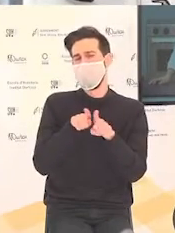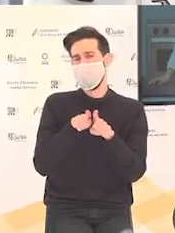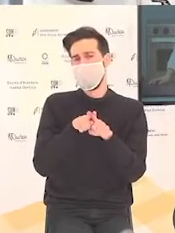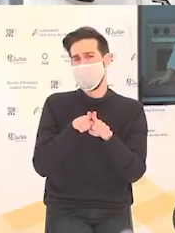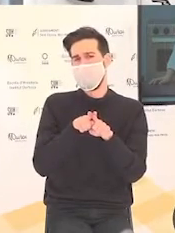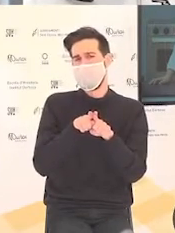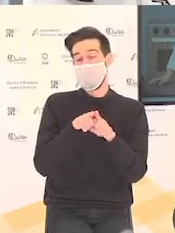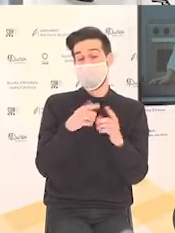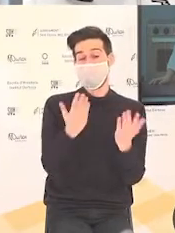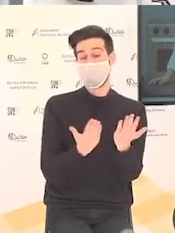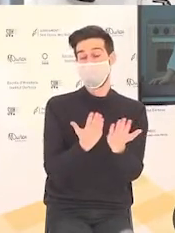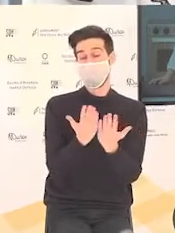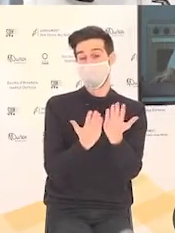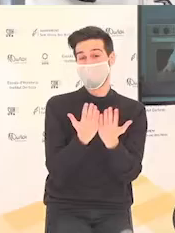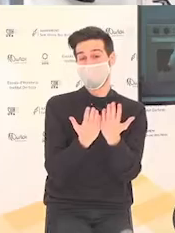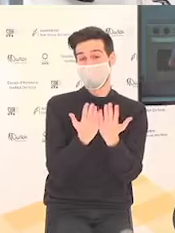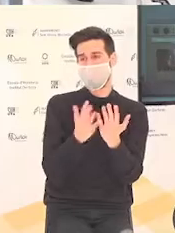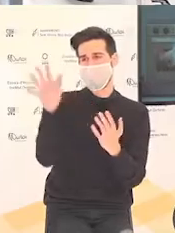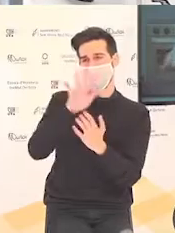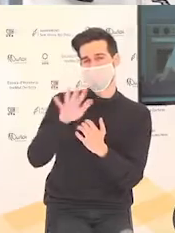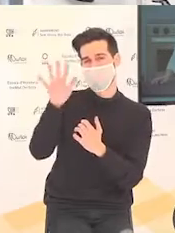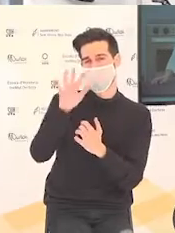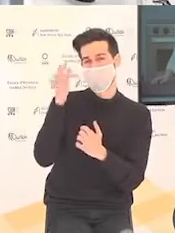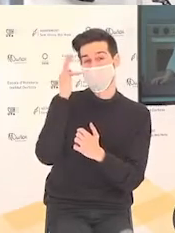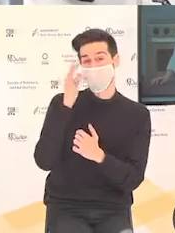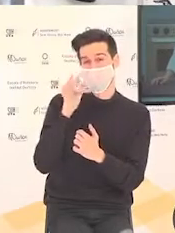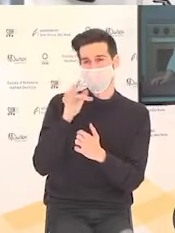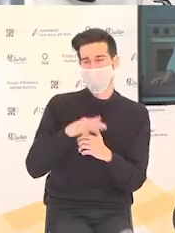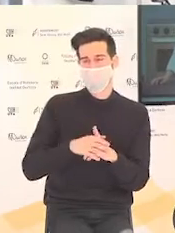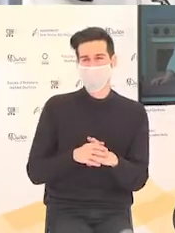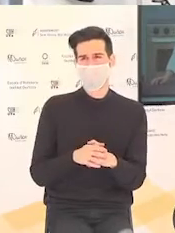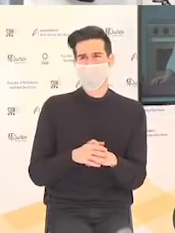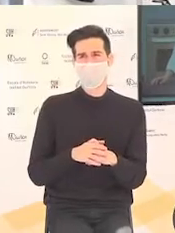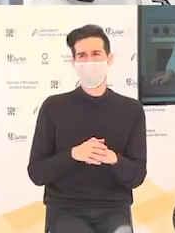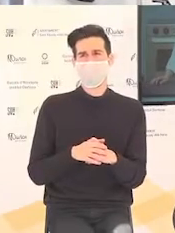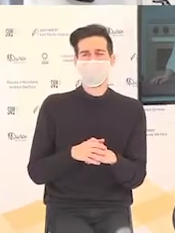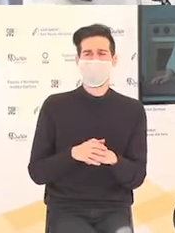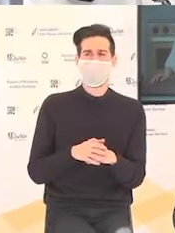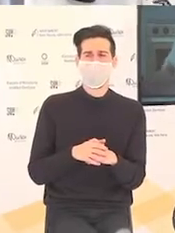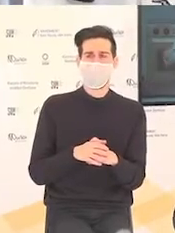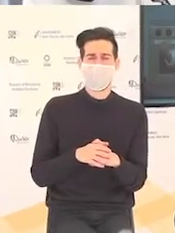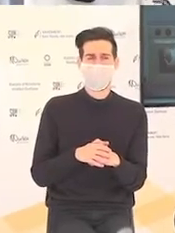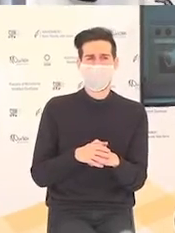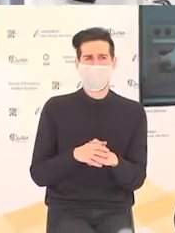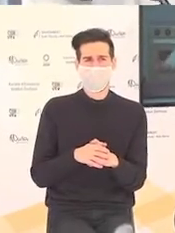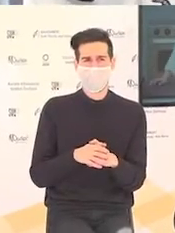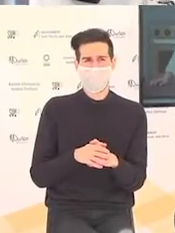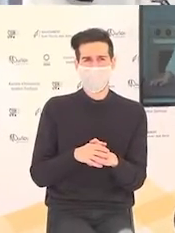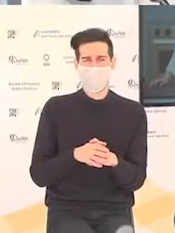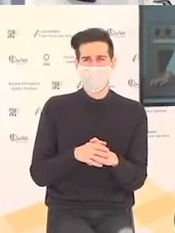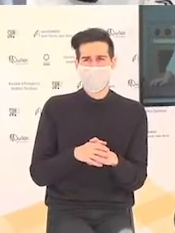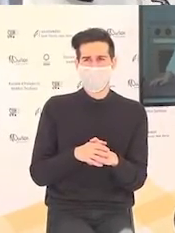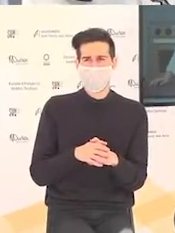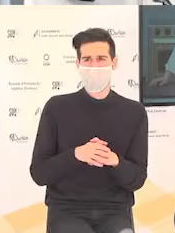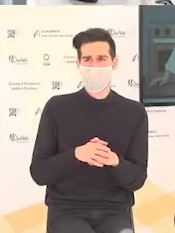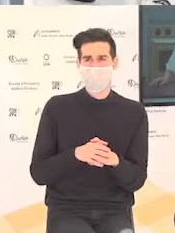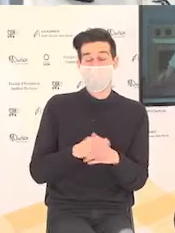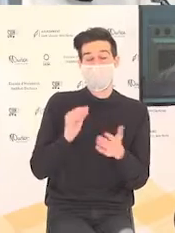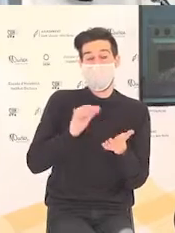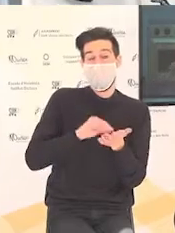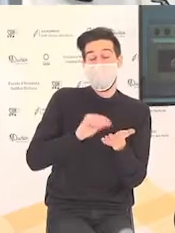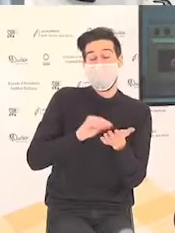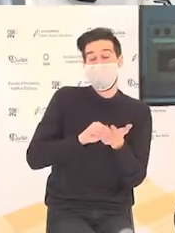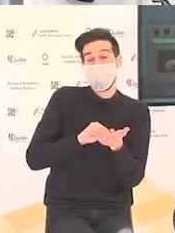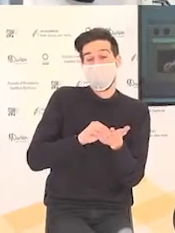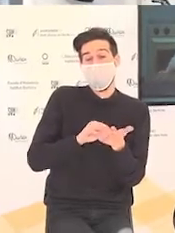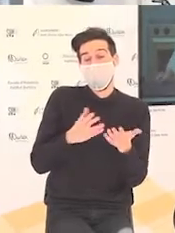en Francia. And sometimes it doesn't always go the way it should. Sometimes it doesn't work properly. Y a veces no sale como debería